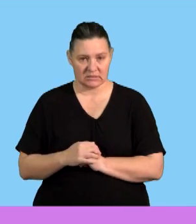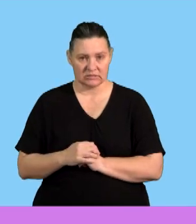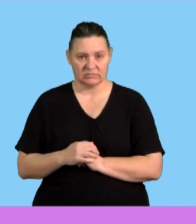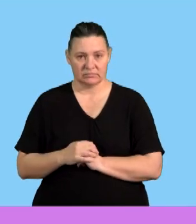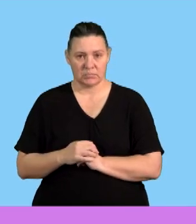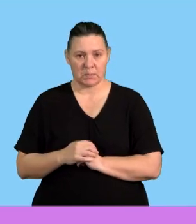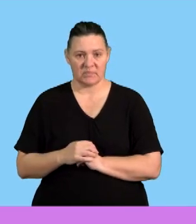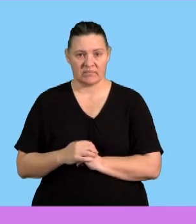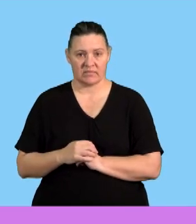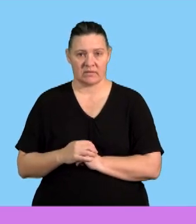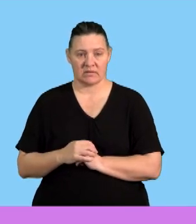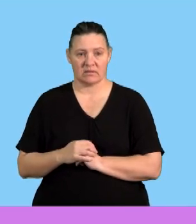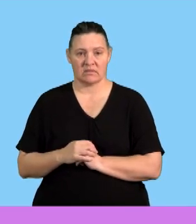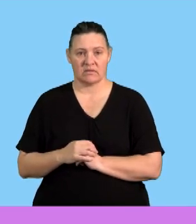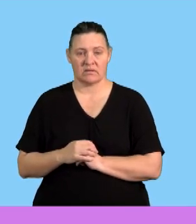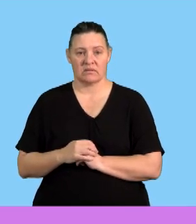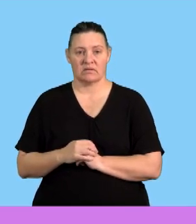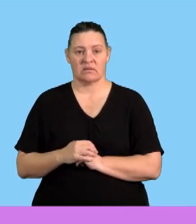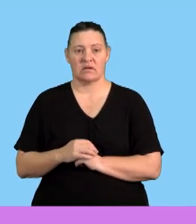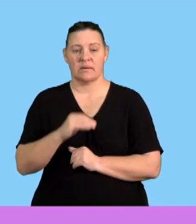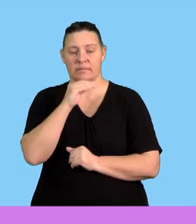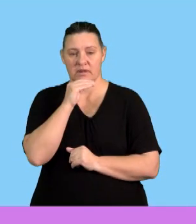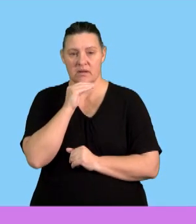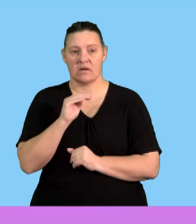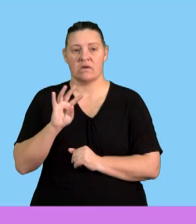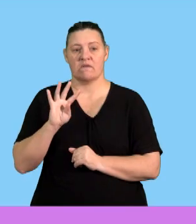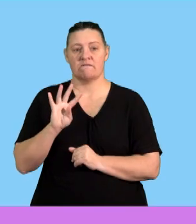8.5%, and that is